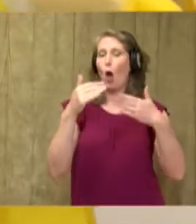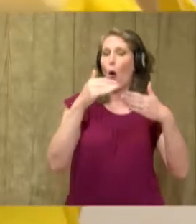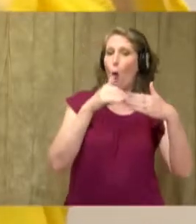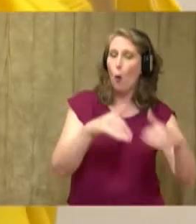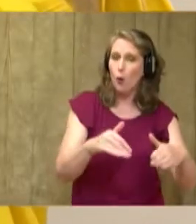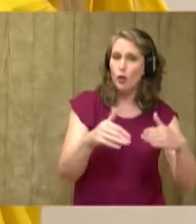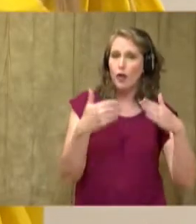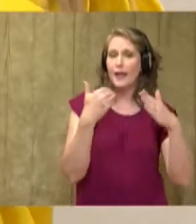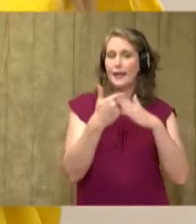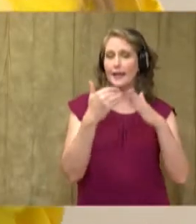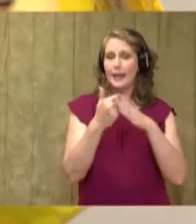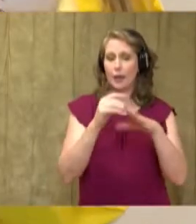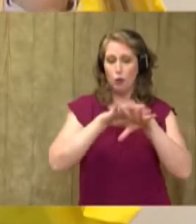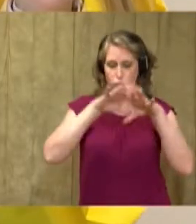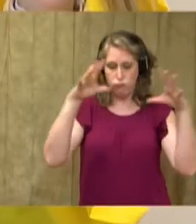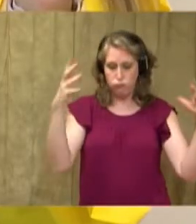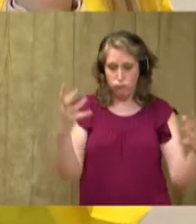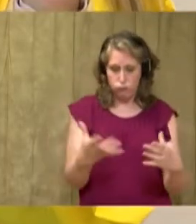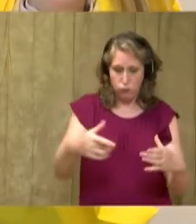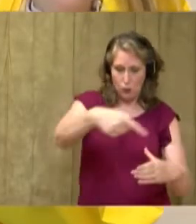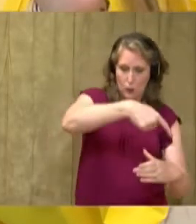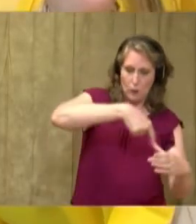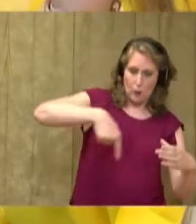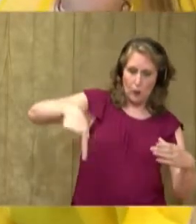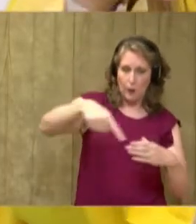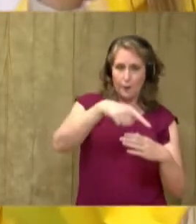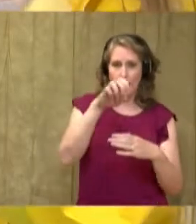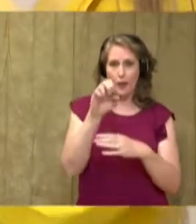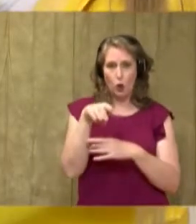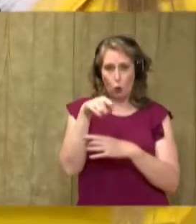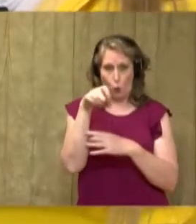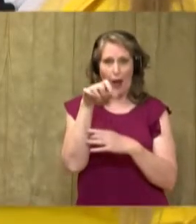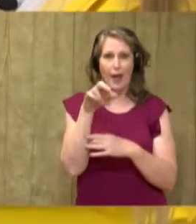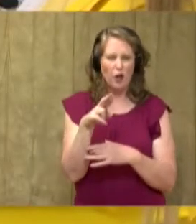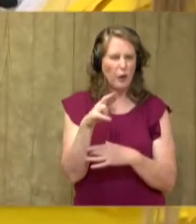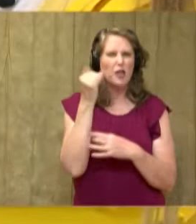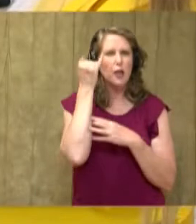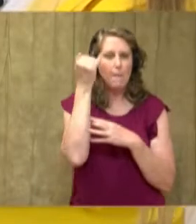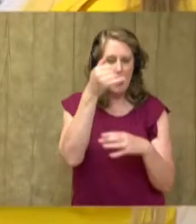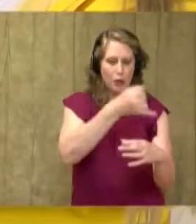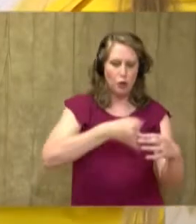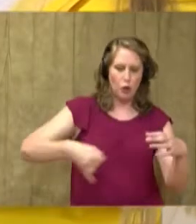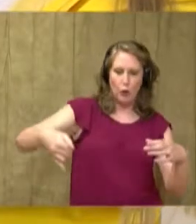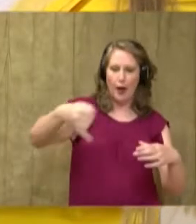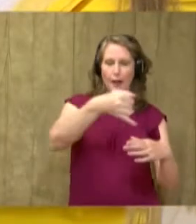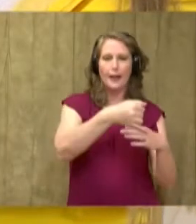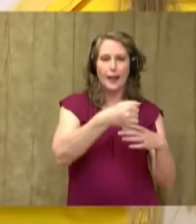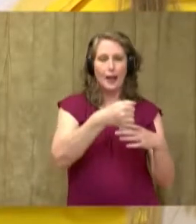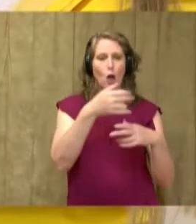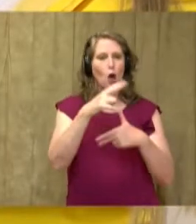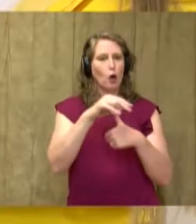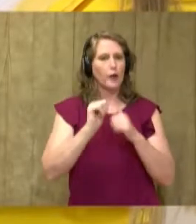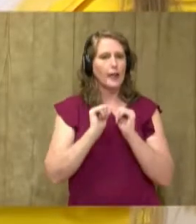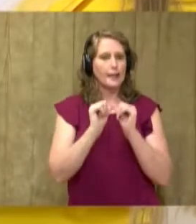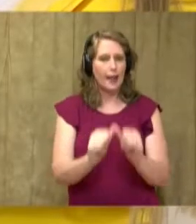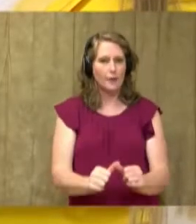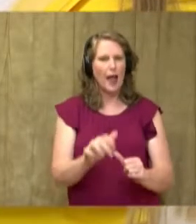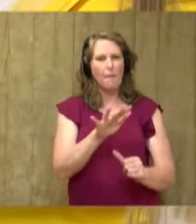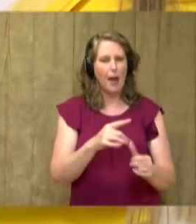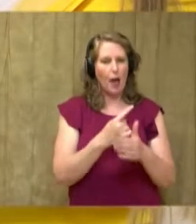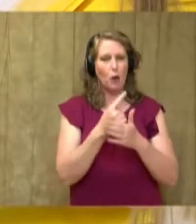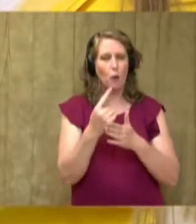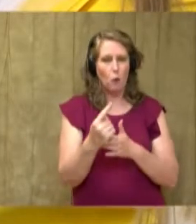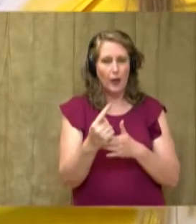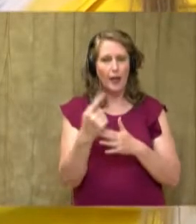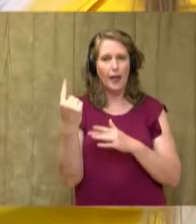that imaginary line. My kids love learning about that imaginary line. They usually last about a week and often travel on